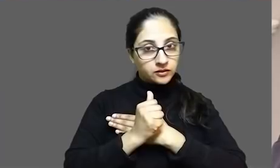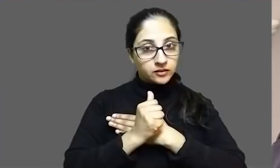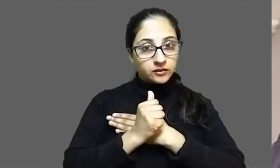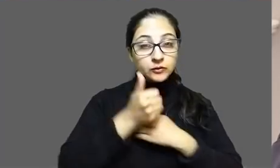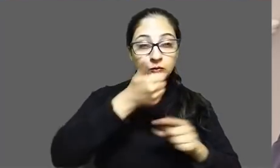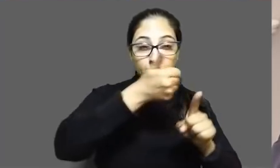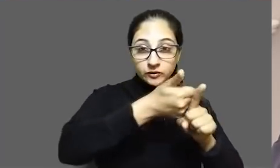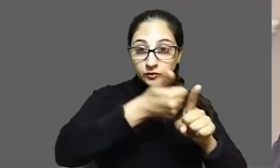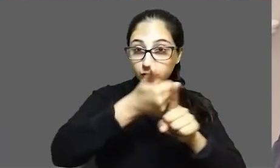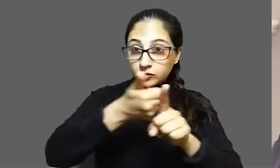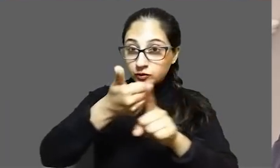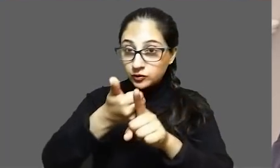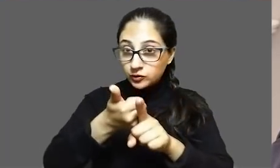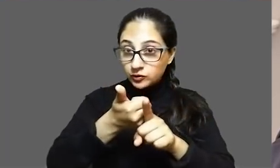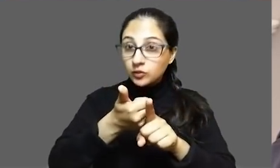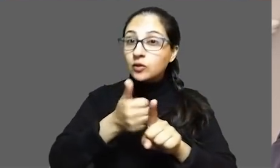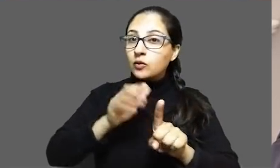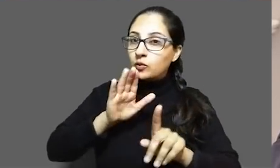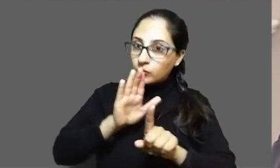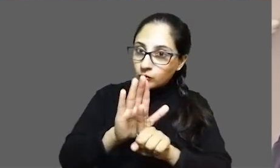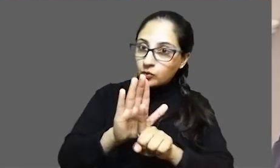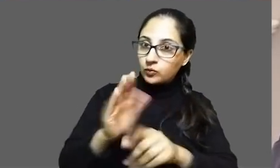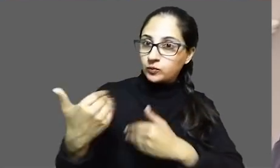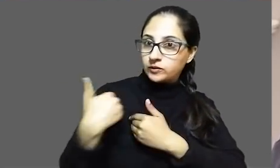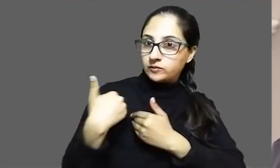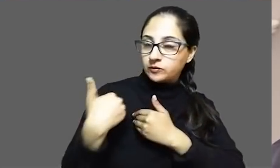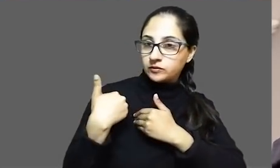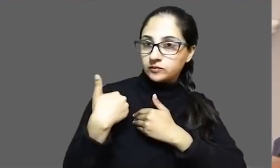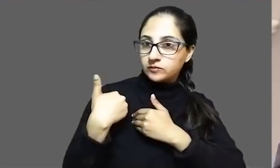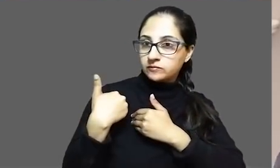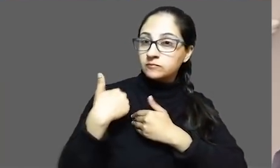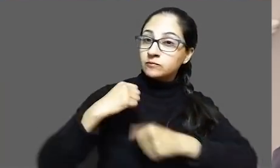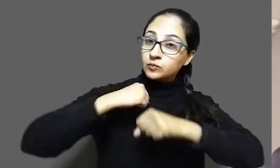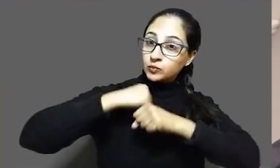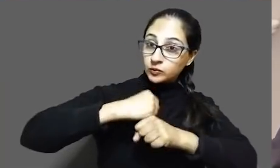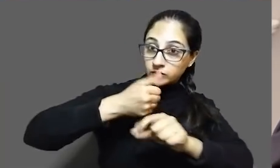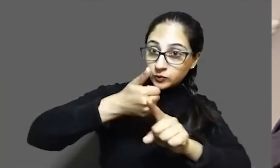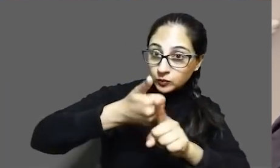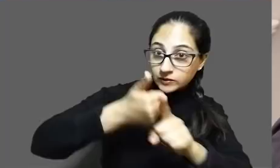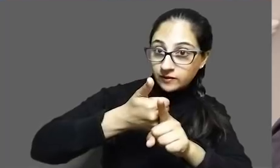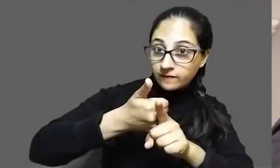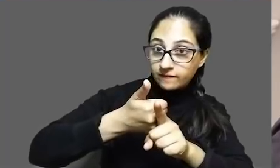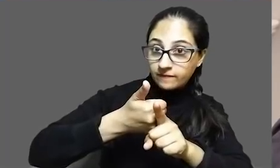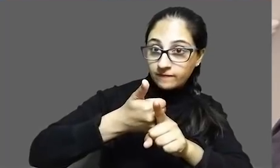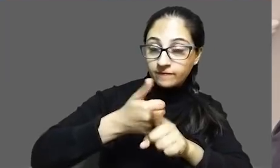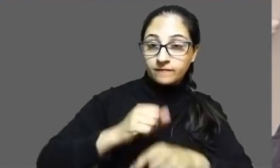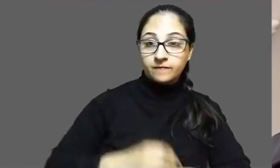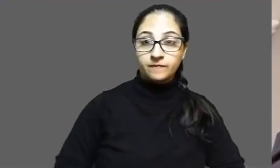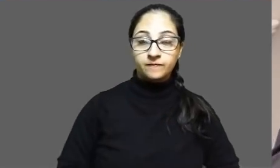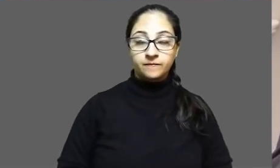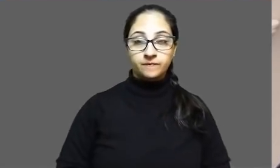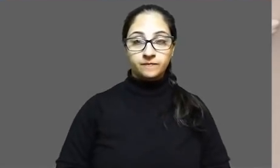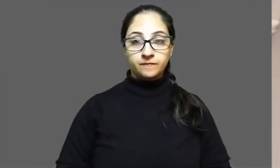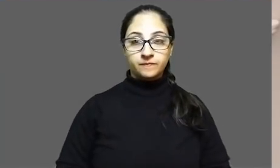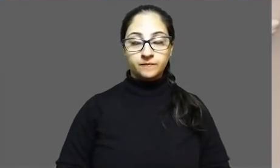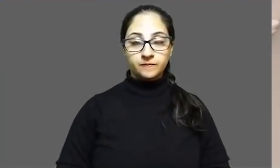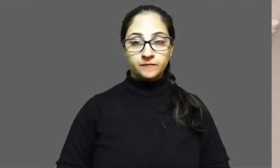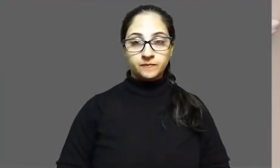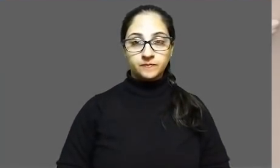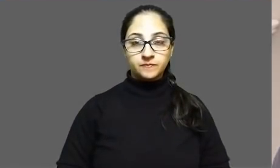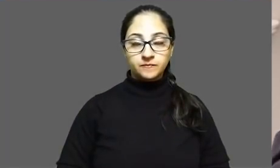continue exercising personal responsibility to ensure protection from the virus.